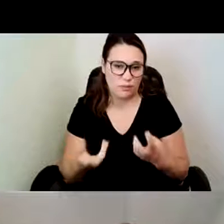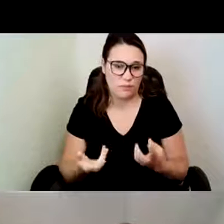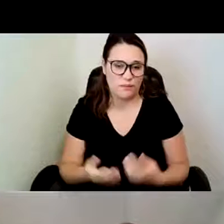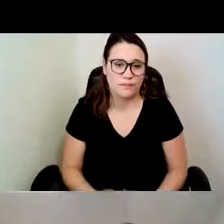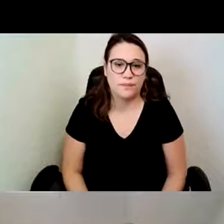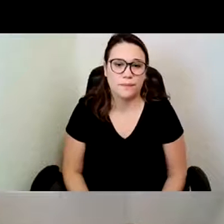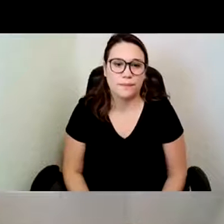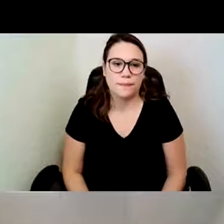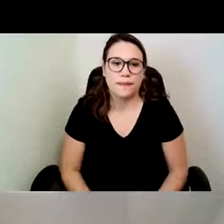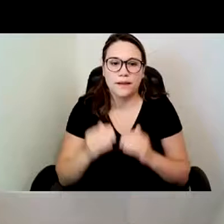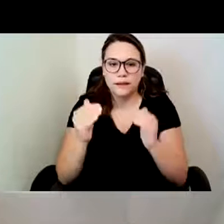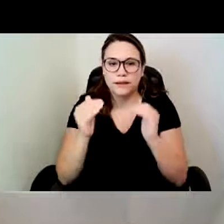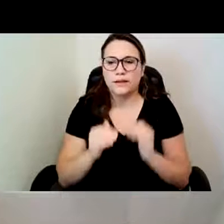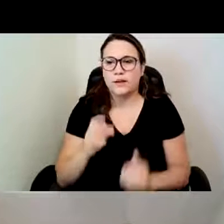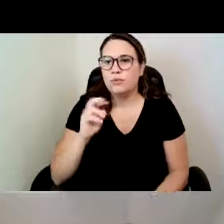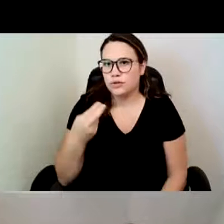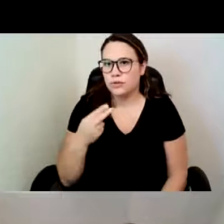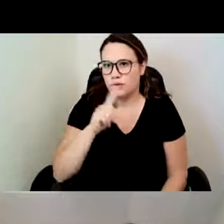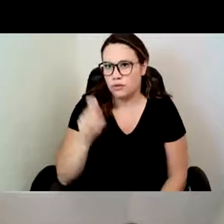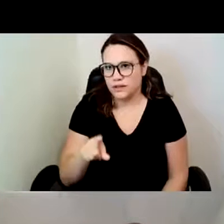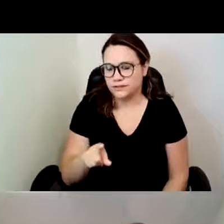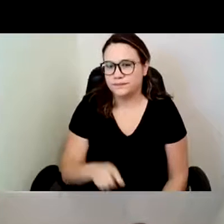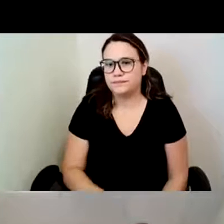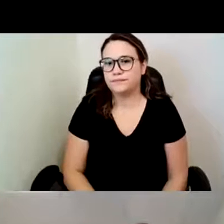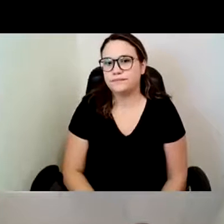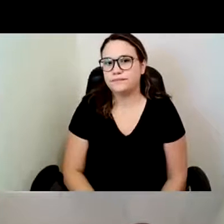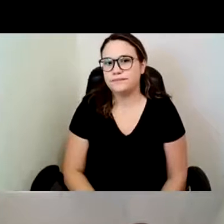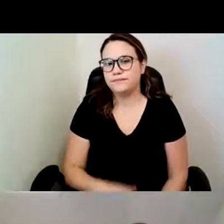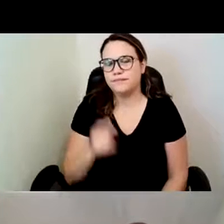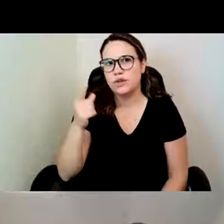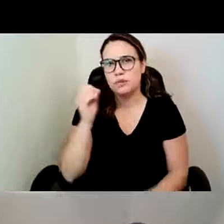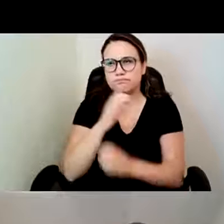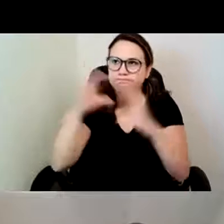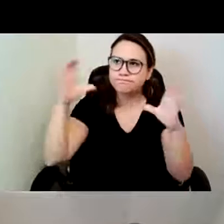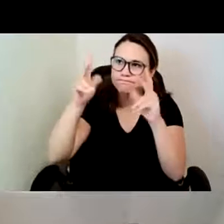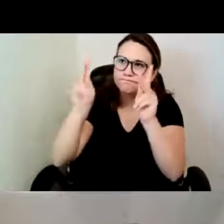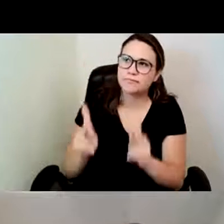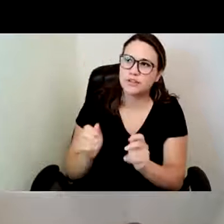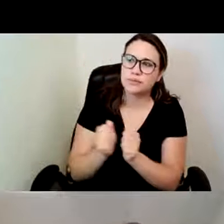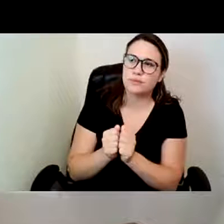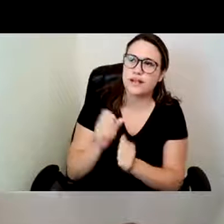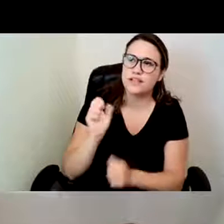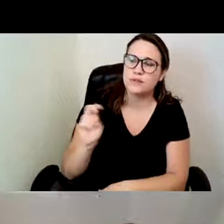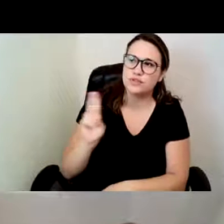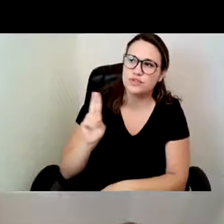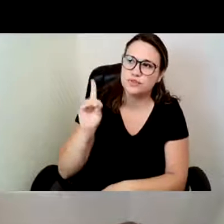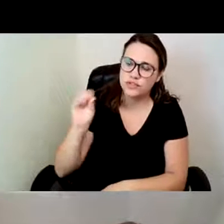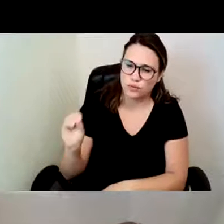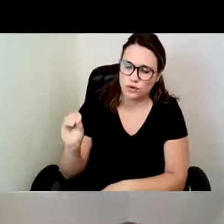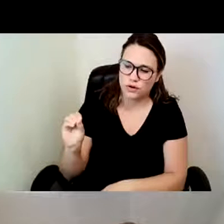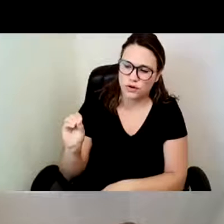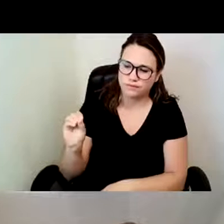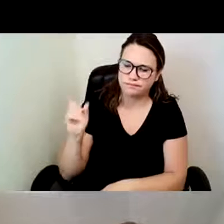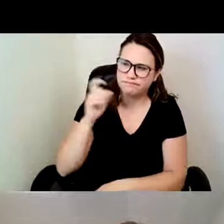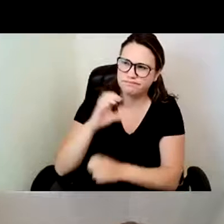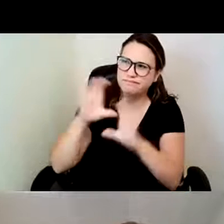Another rhetorical question. So when you picture someone with a substance use disorder, what image comes to mind?